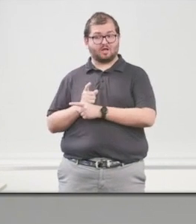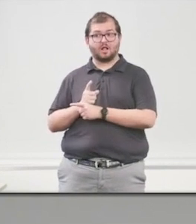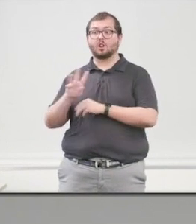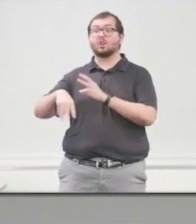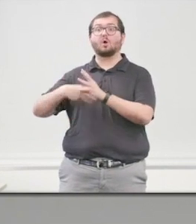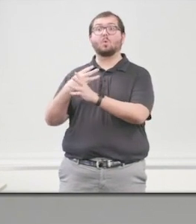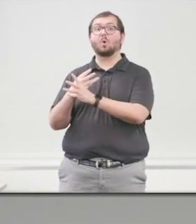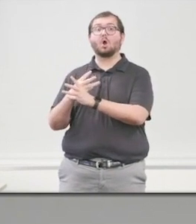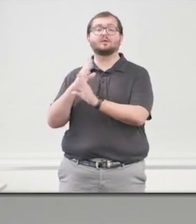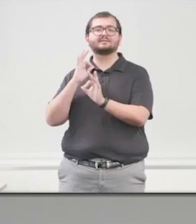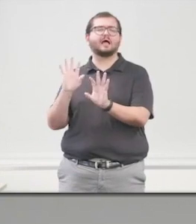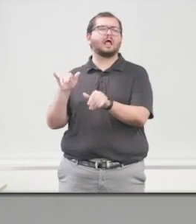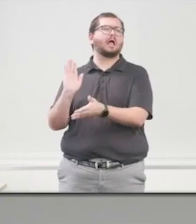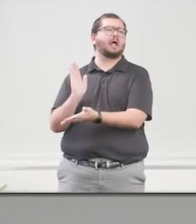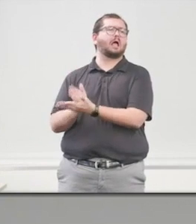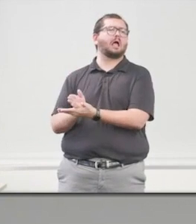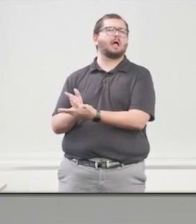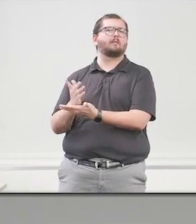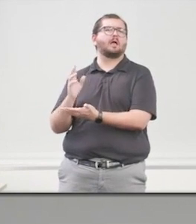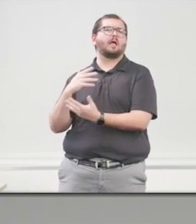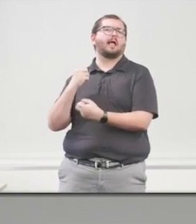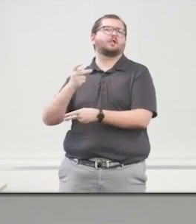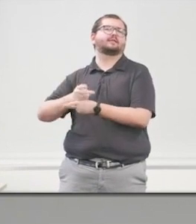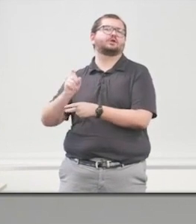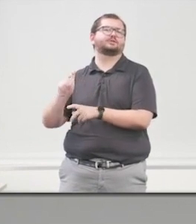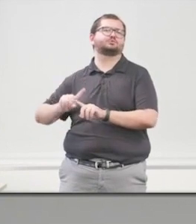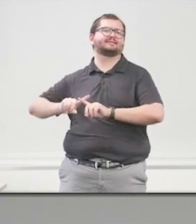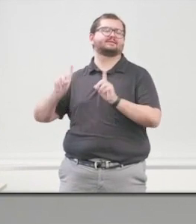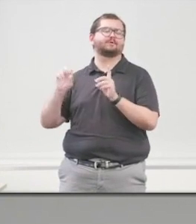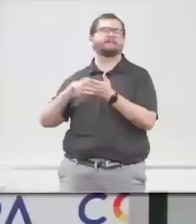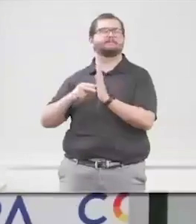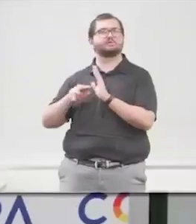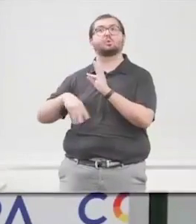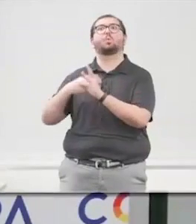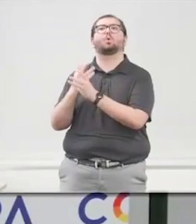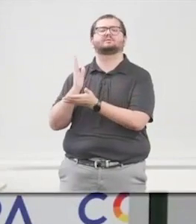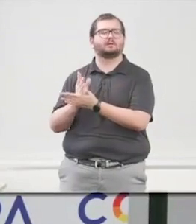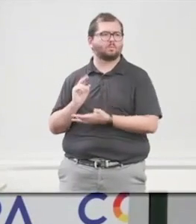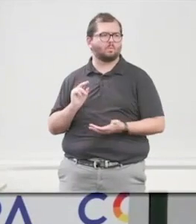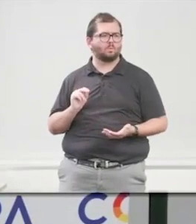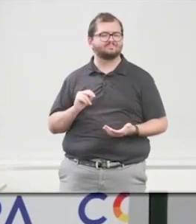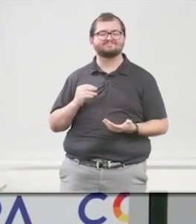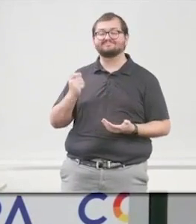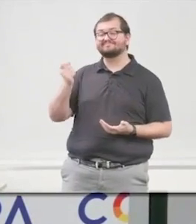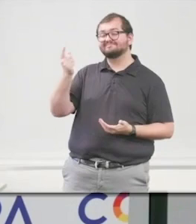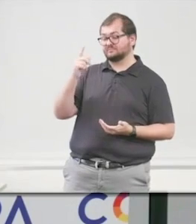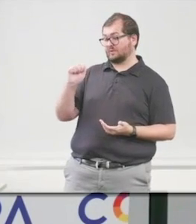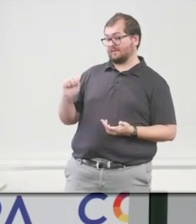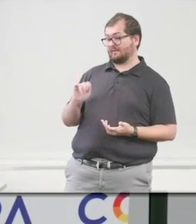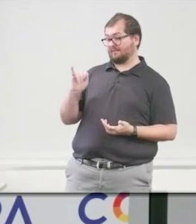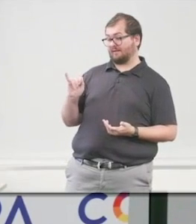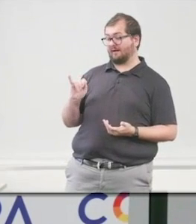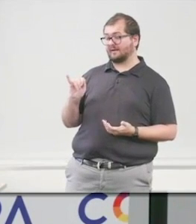going to stop because we want healthcare handled differently. Yeah, I think, from an artificial intelligence perspective,